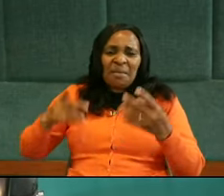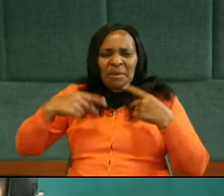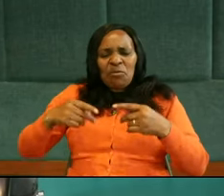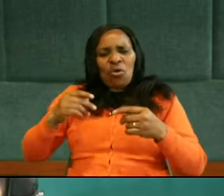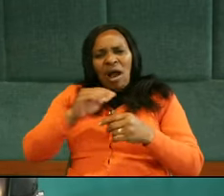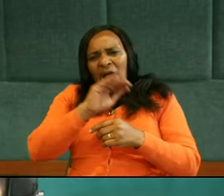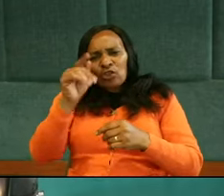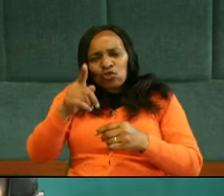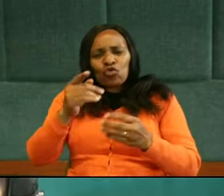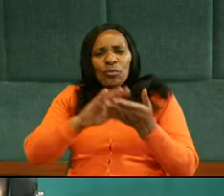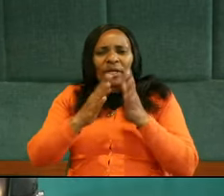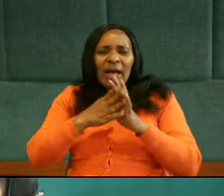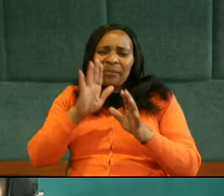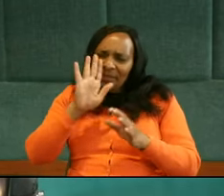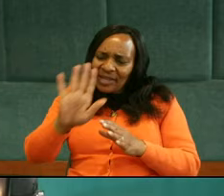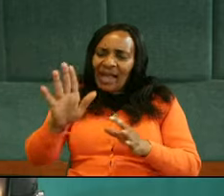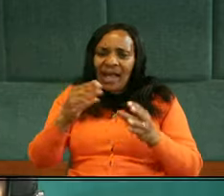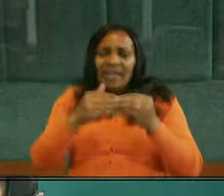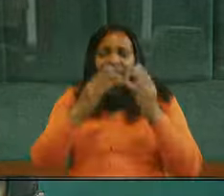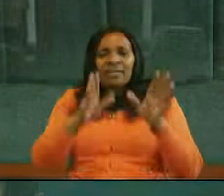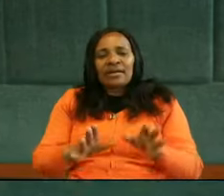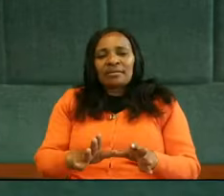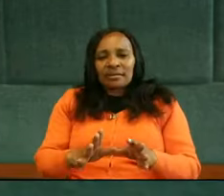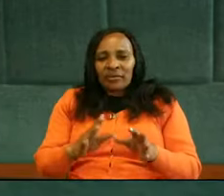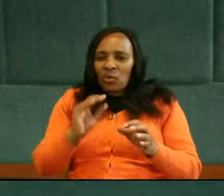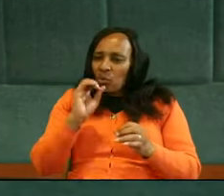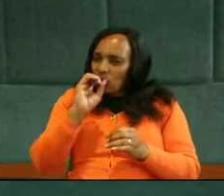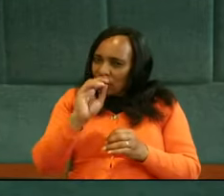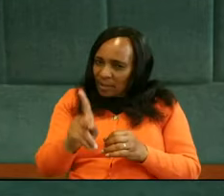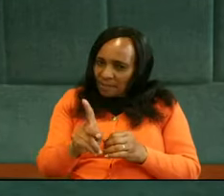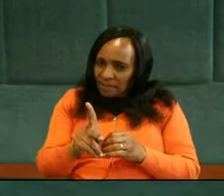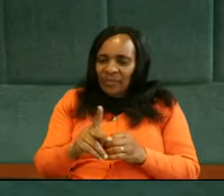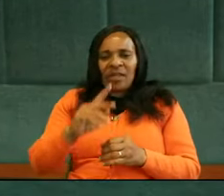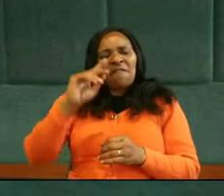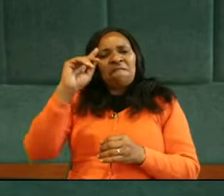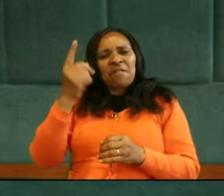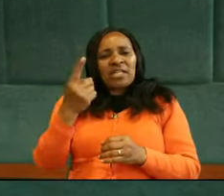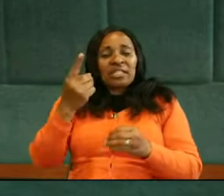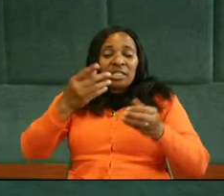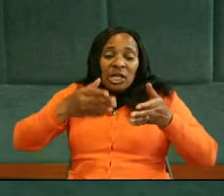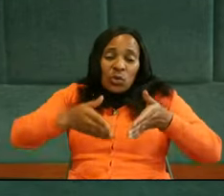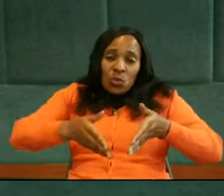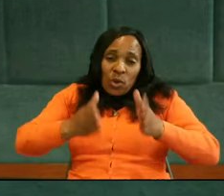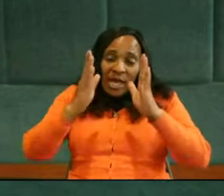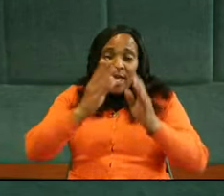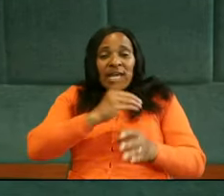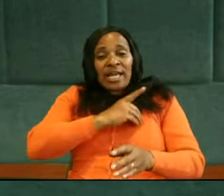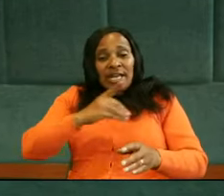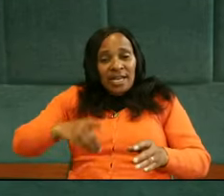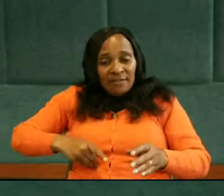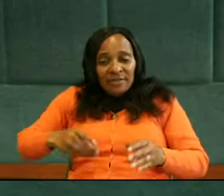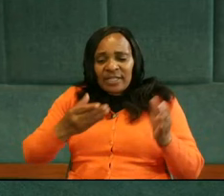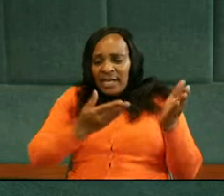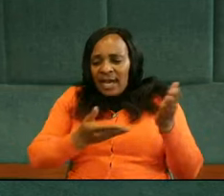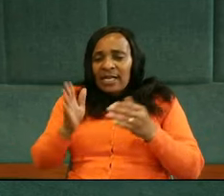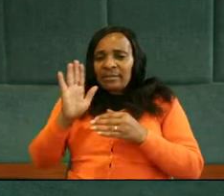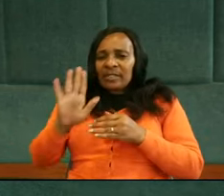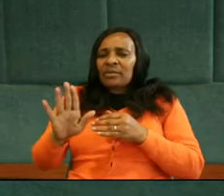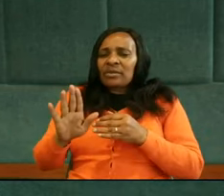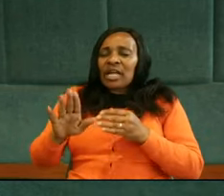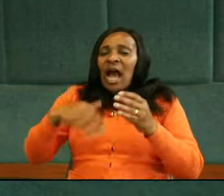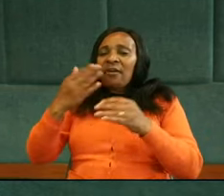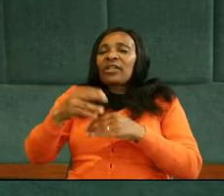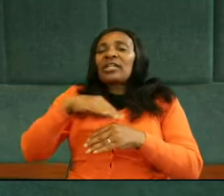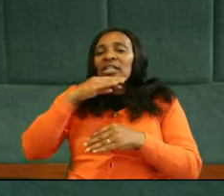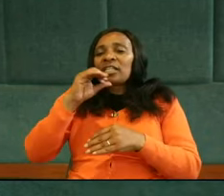leader? Okay, first of all, the way that David carried out himself after the death of Abner